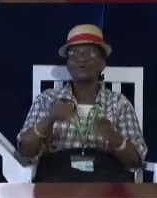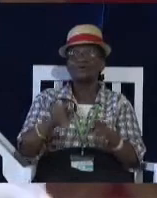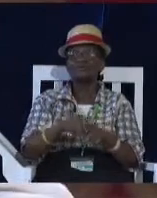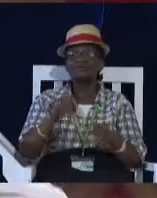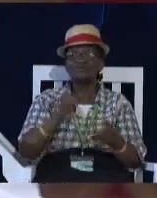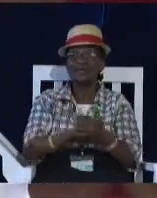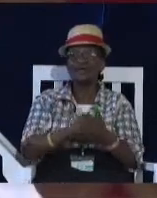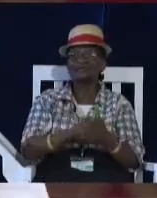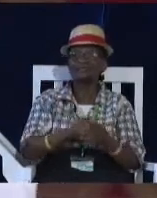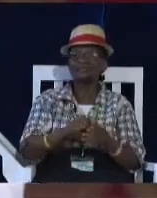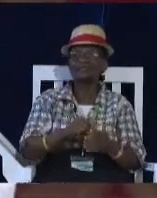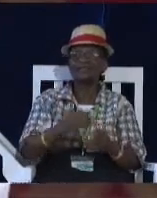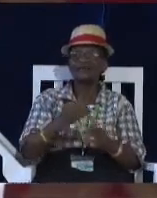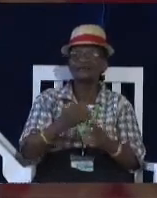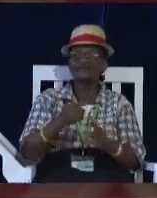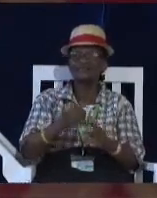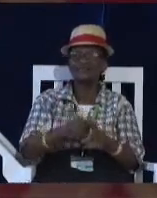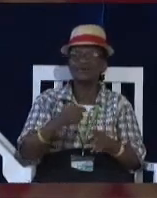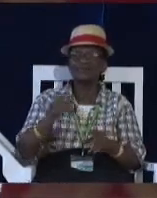from his body, they bring